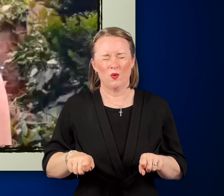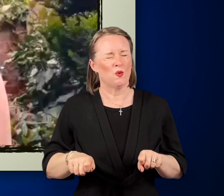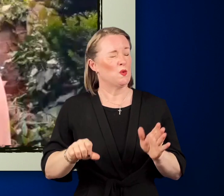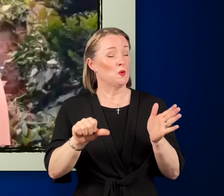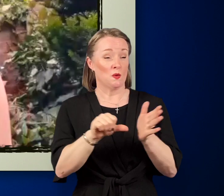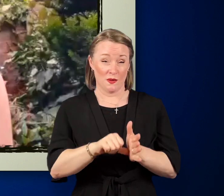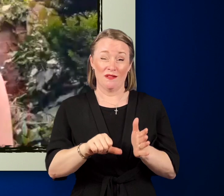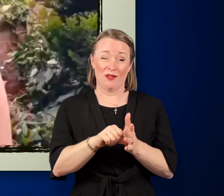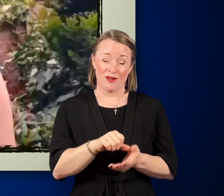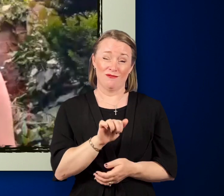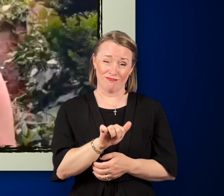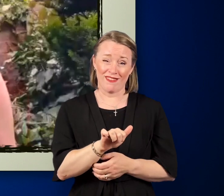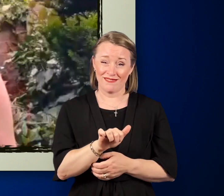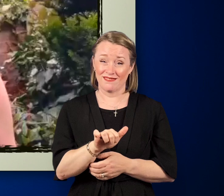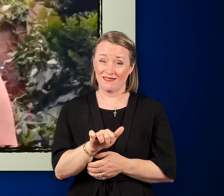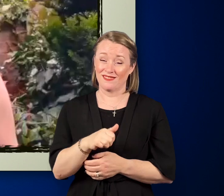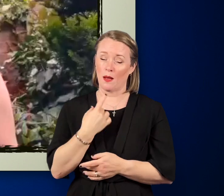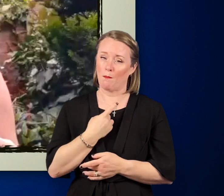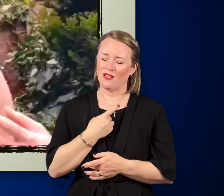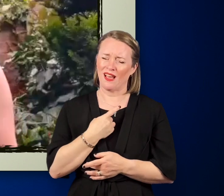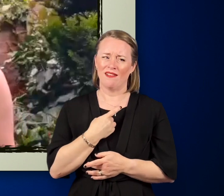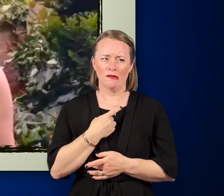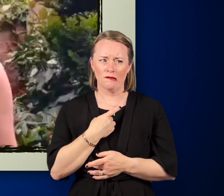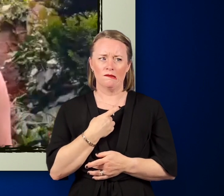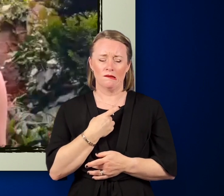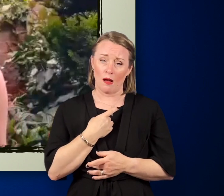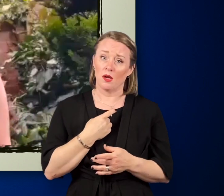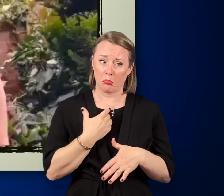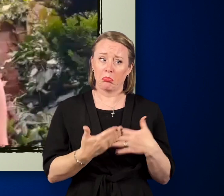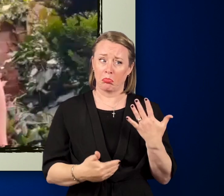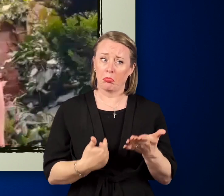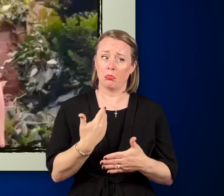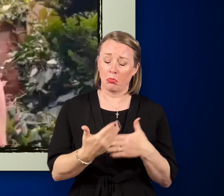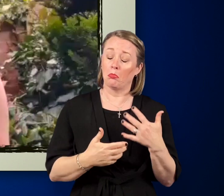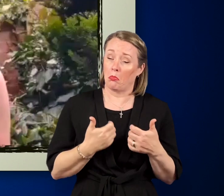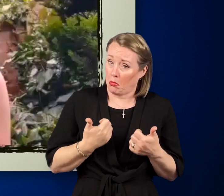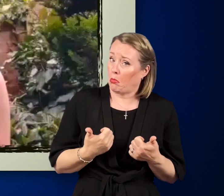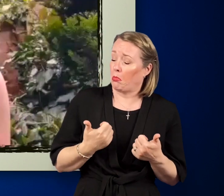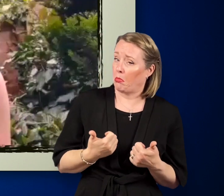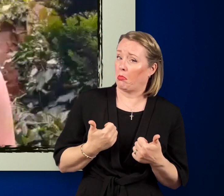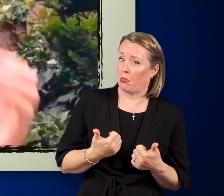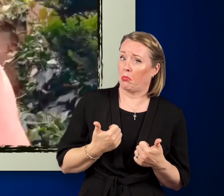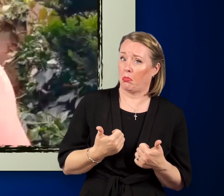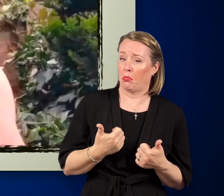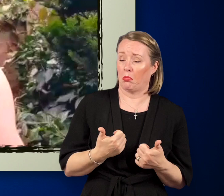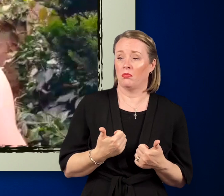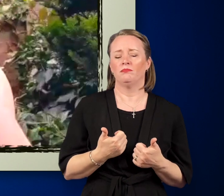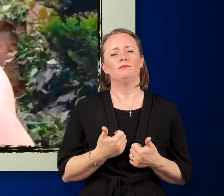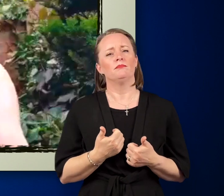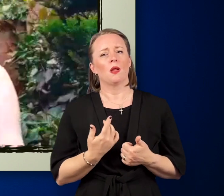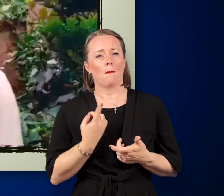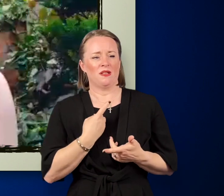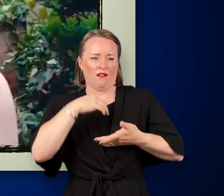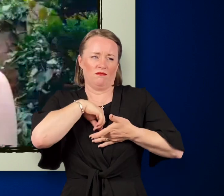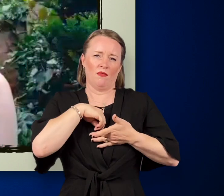us. And actually I have been really quite doing okay despite everything that has happened. I'm a very get up